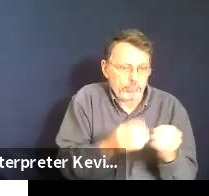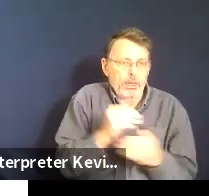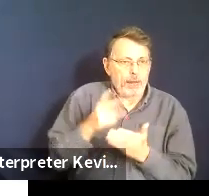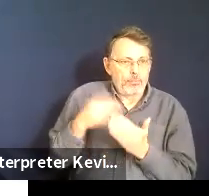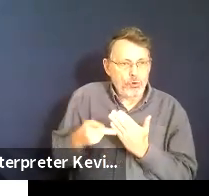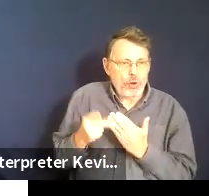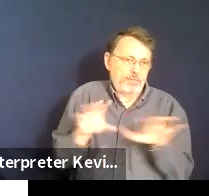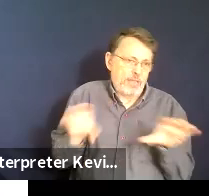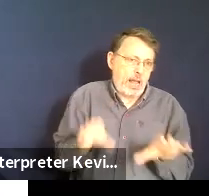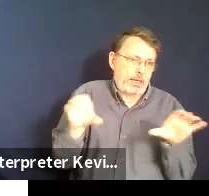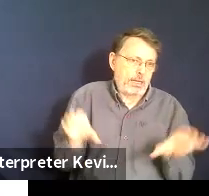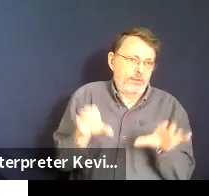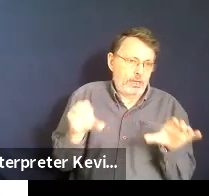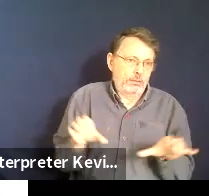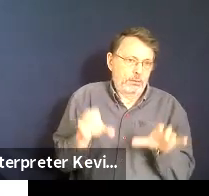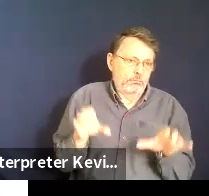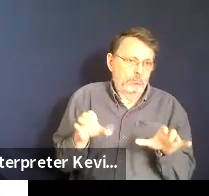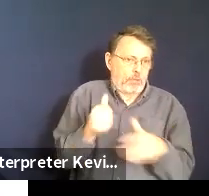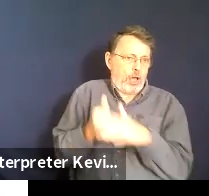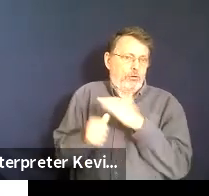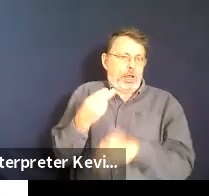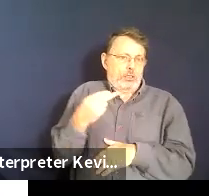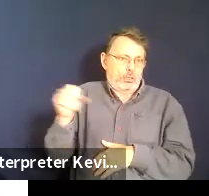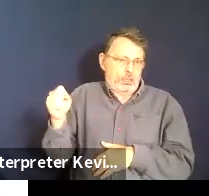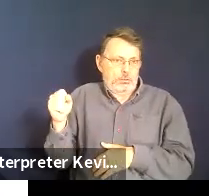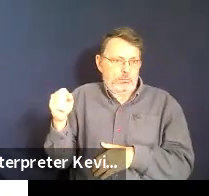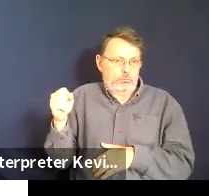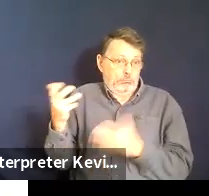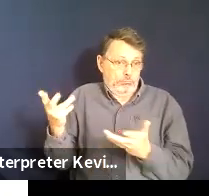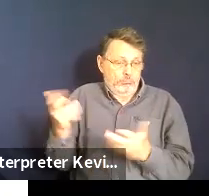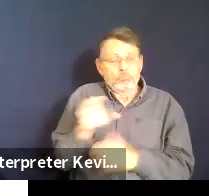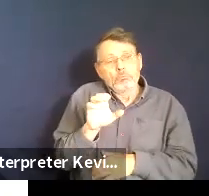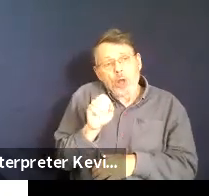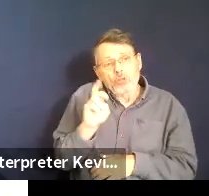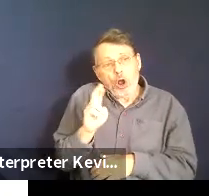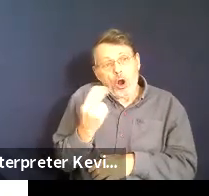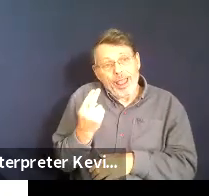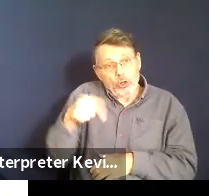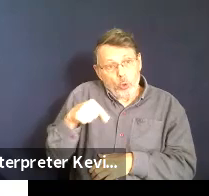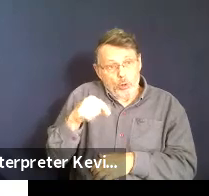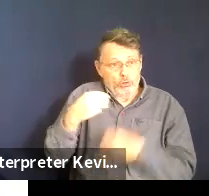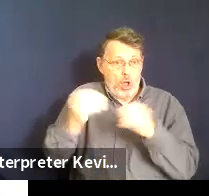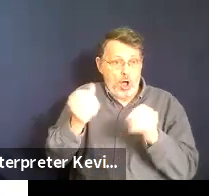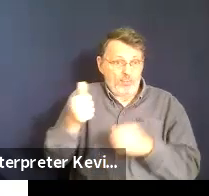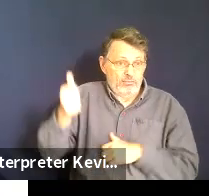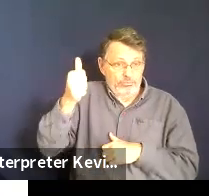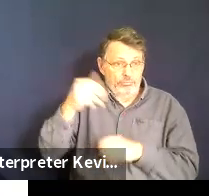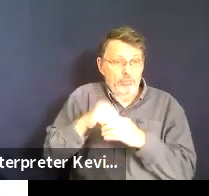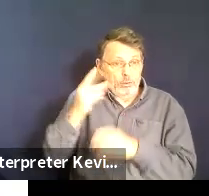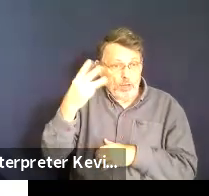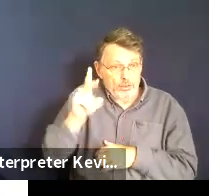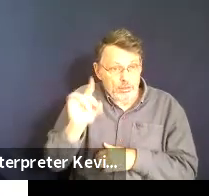and activities conducted by HHS. OCR headquarters are in Washington,